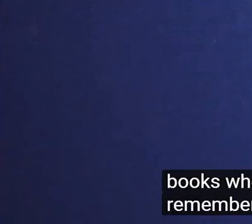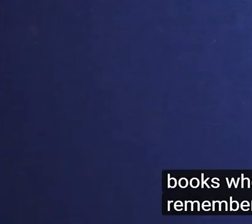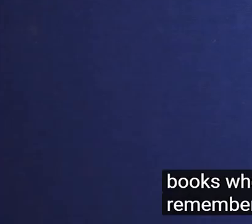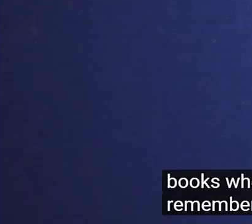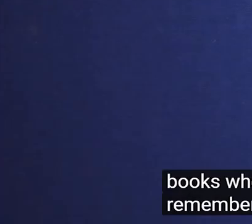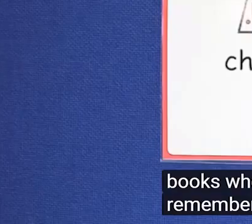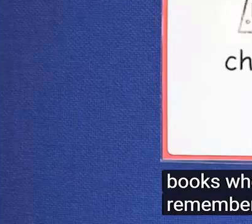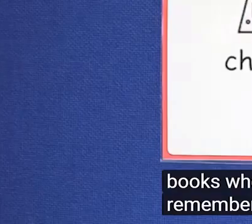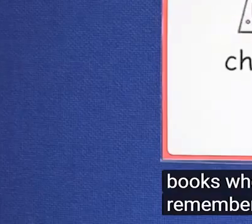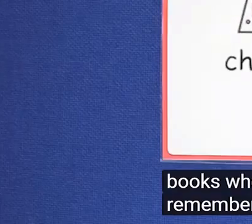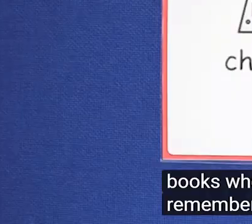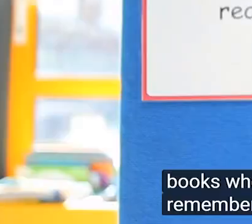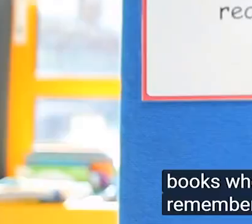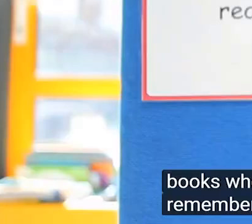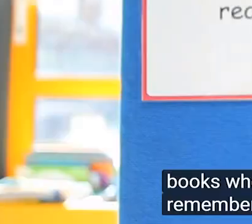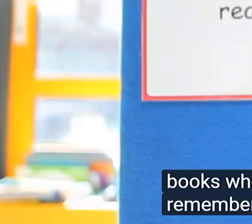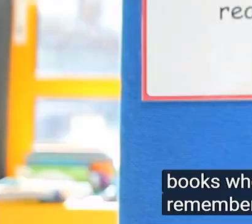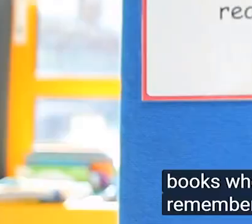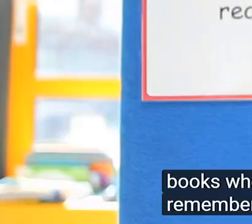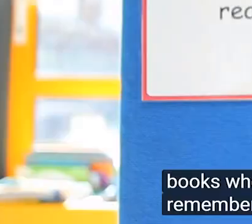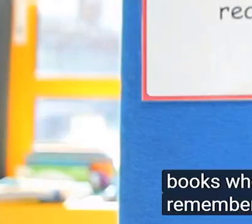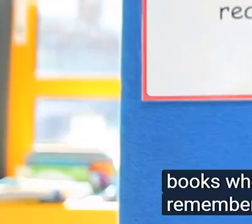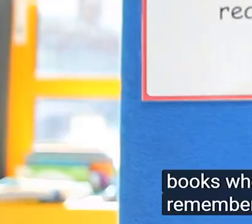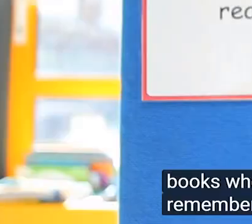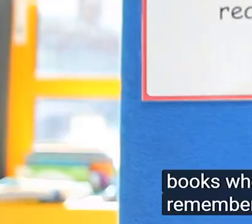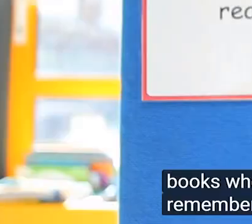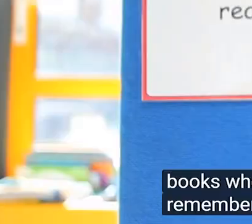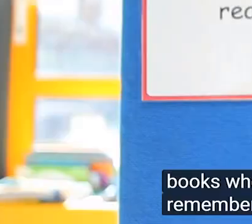Remember, structured environment,